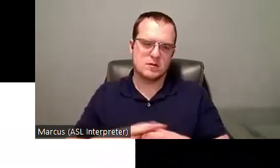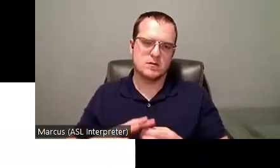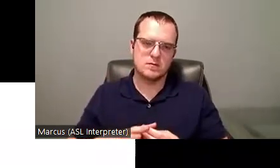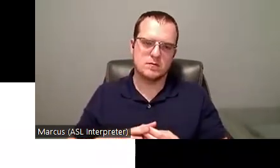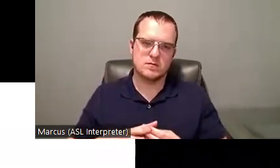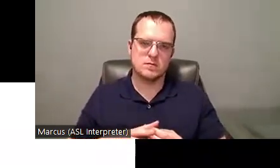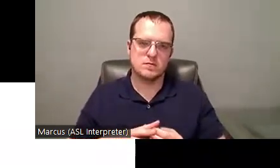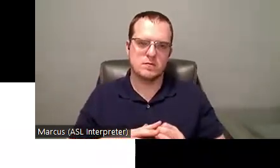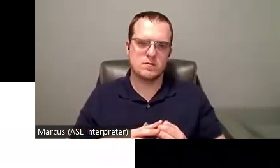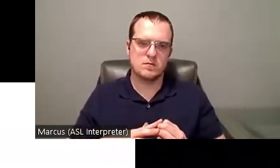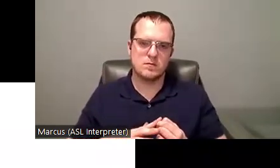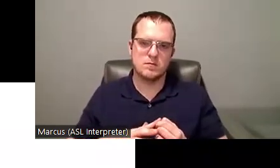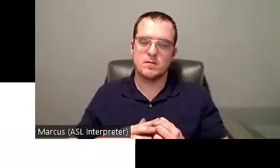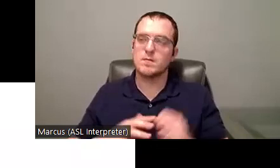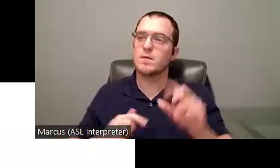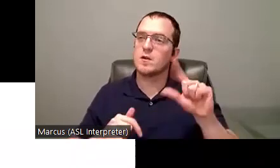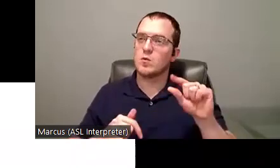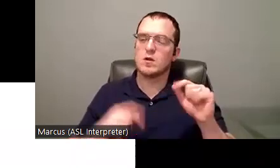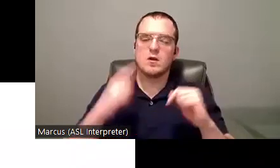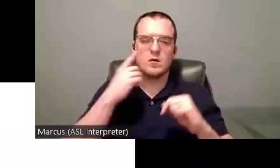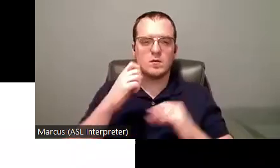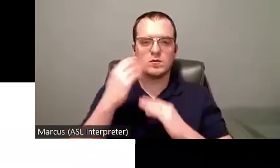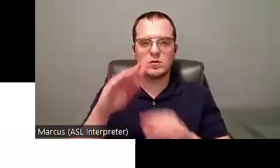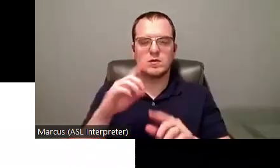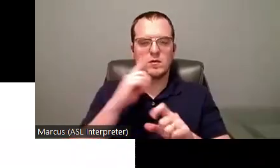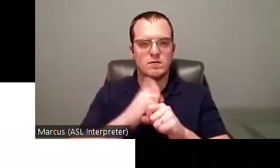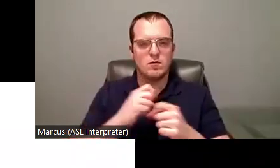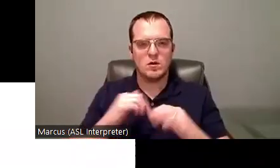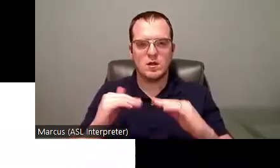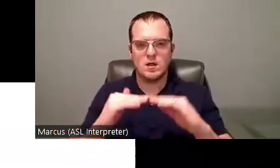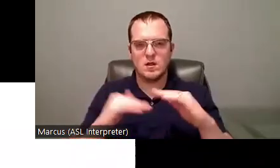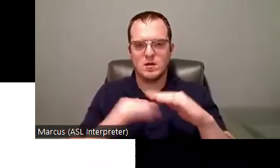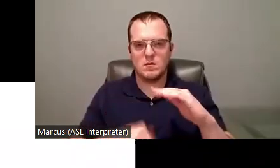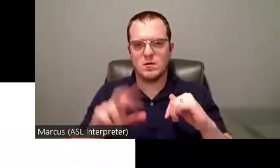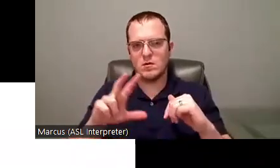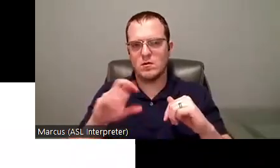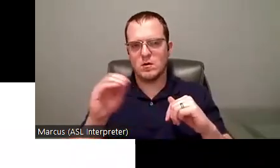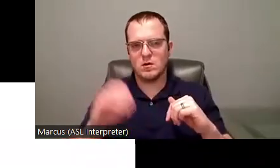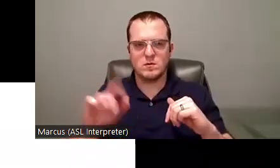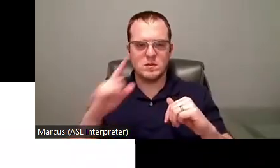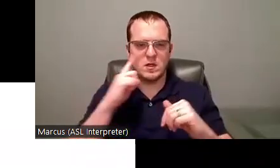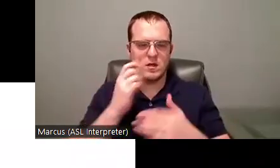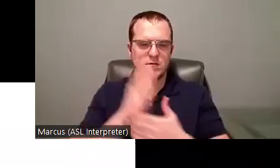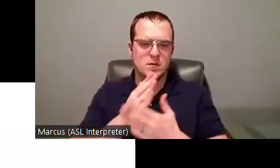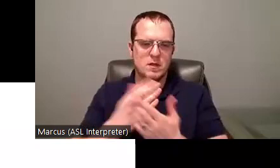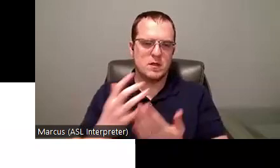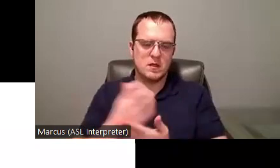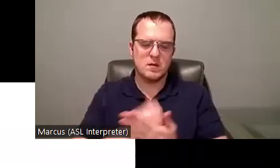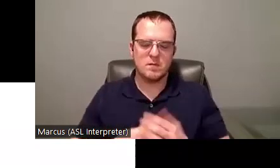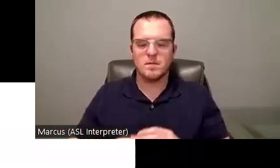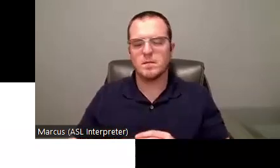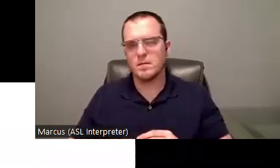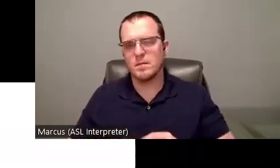of these units will be restricted to residents earning at or below 30% of area median income. The